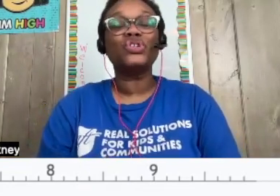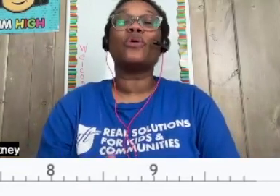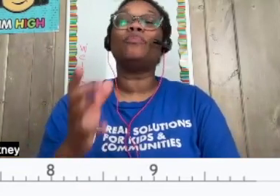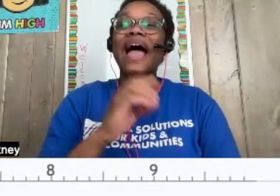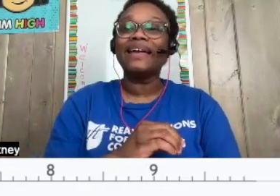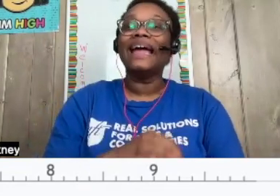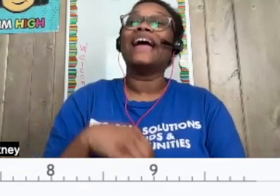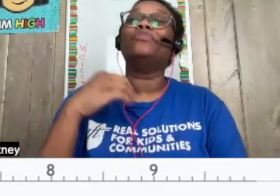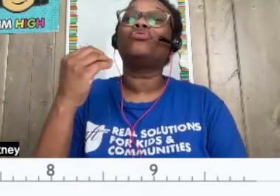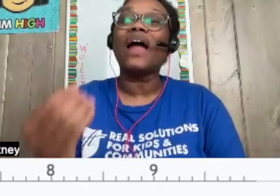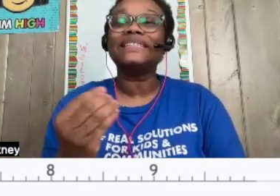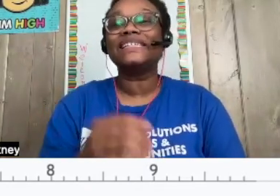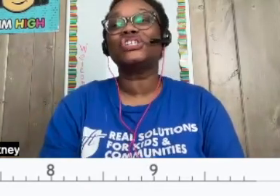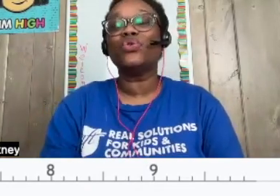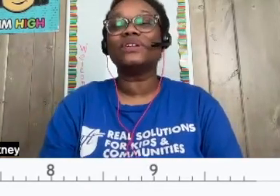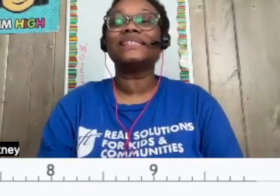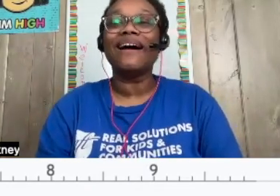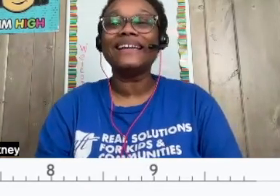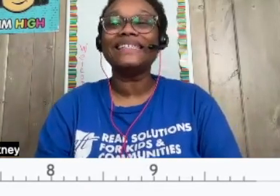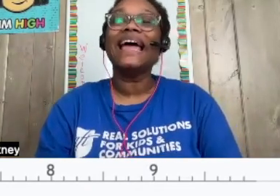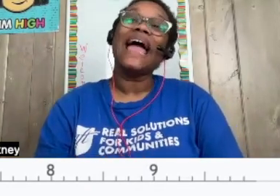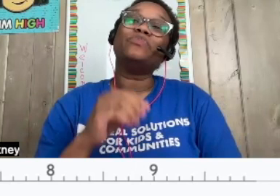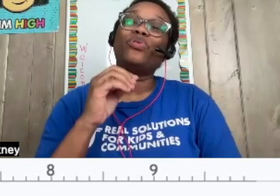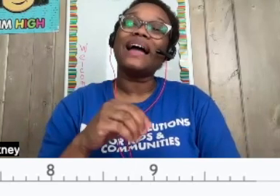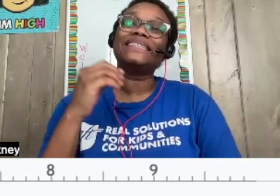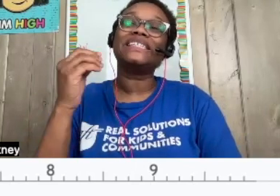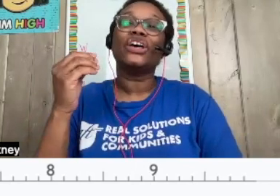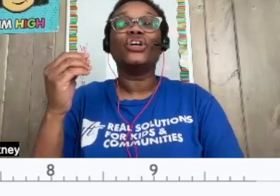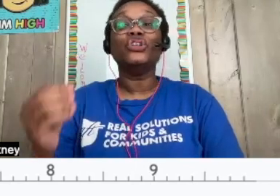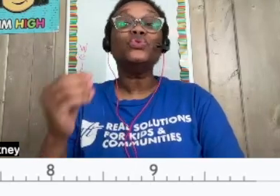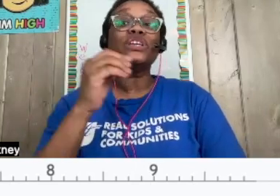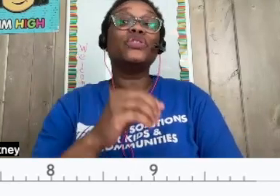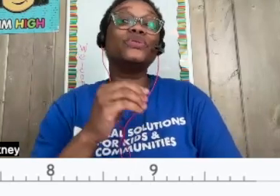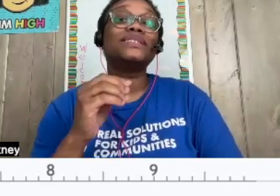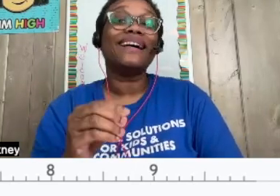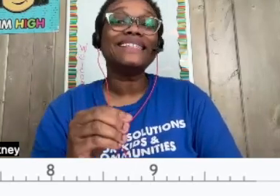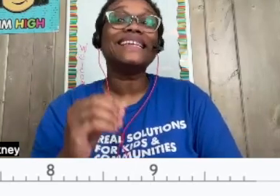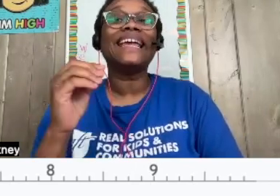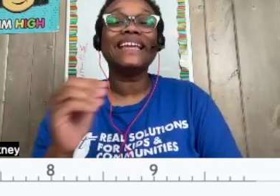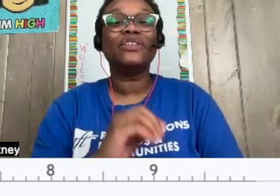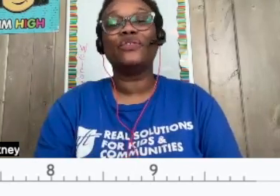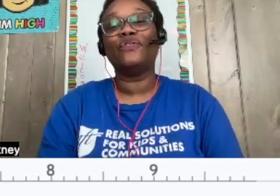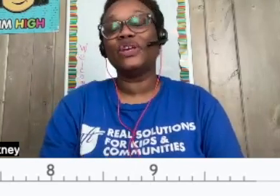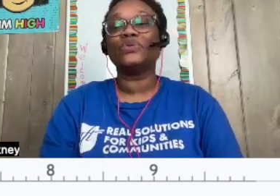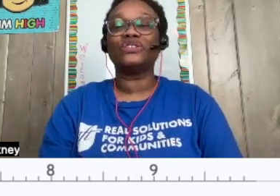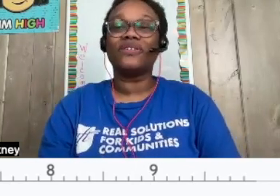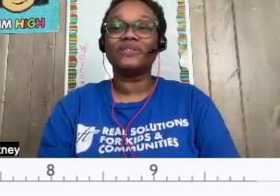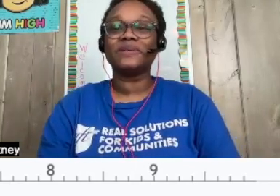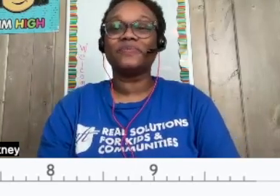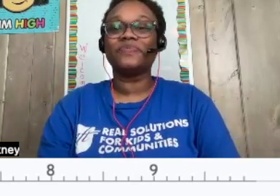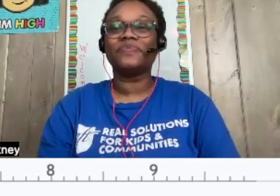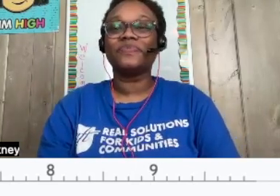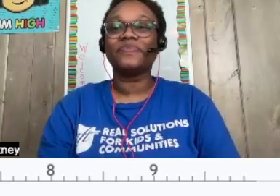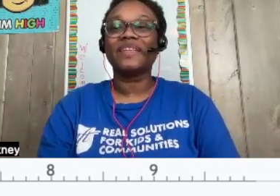want you to go back and practice your signs and practice using those signs in the video